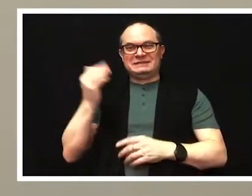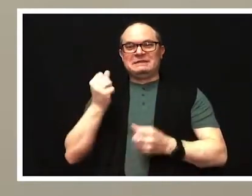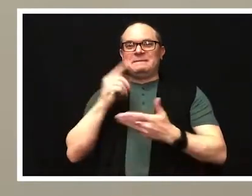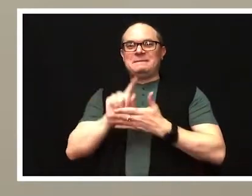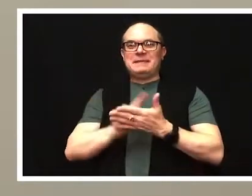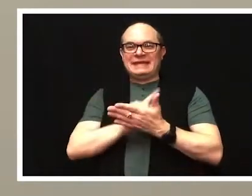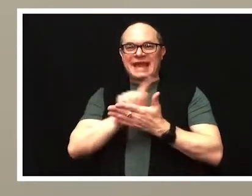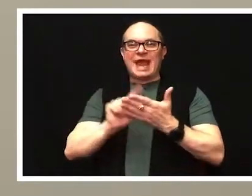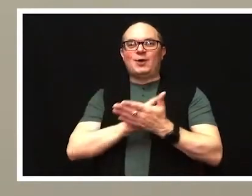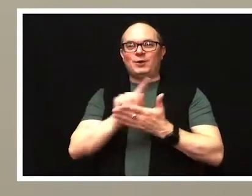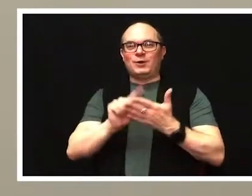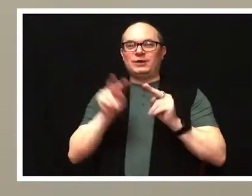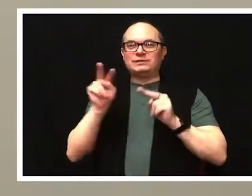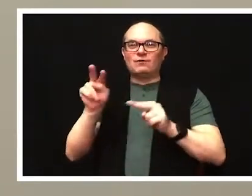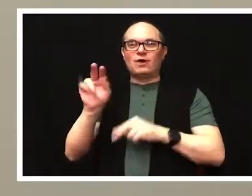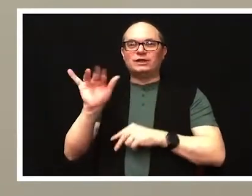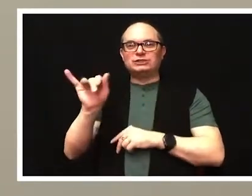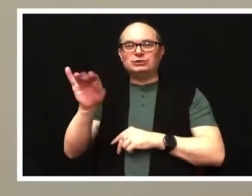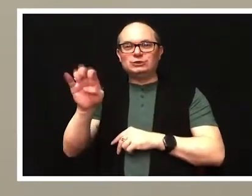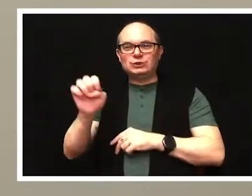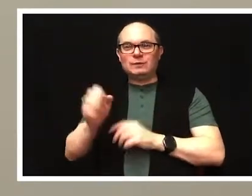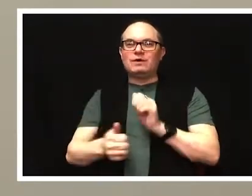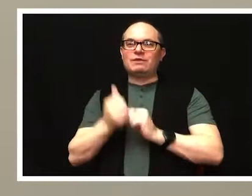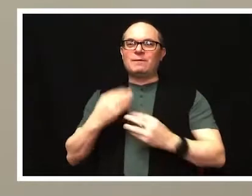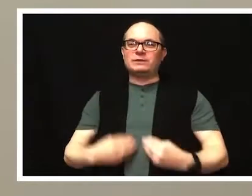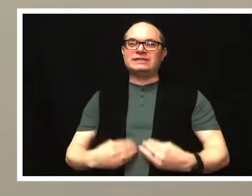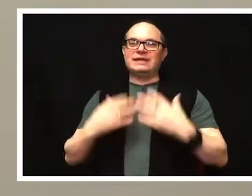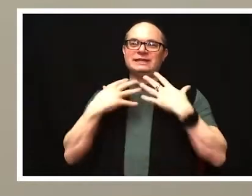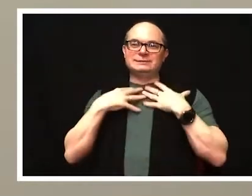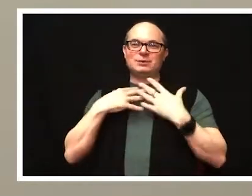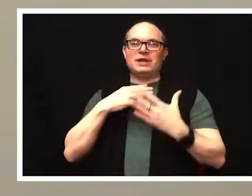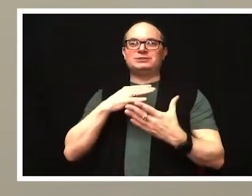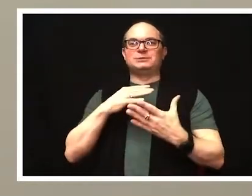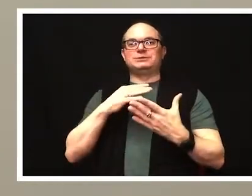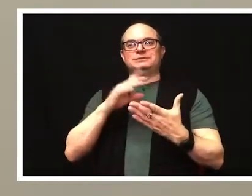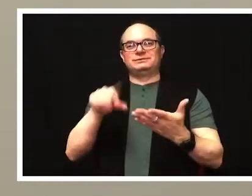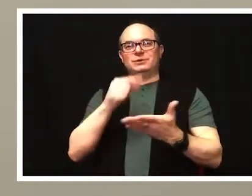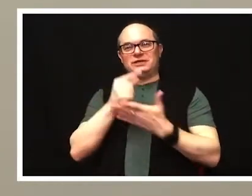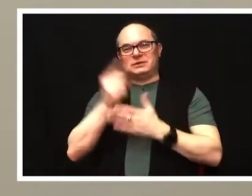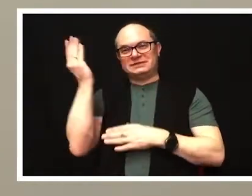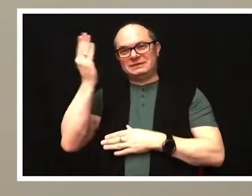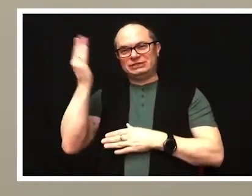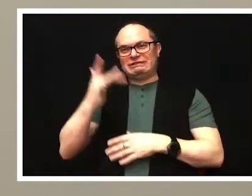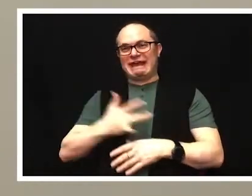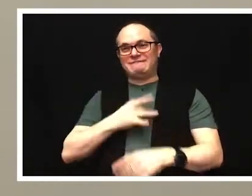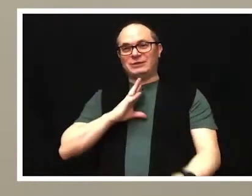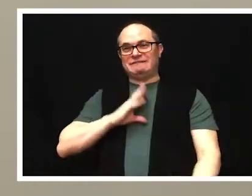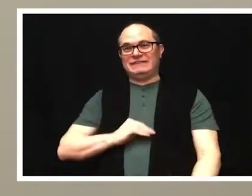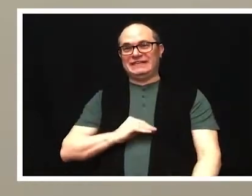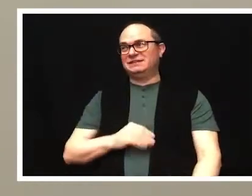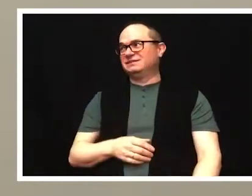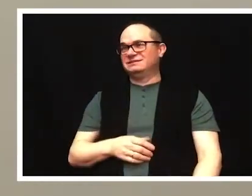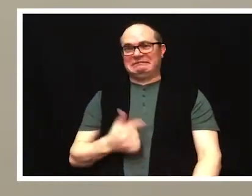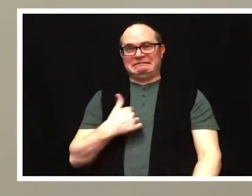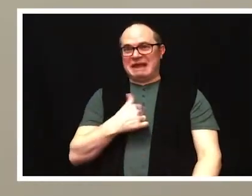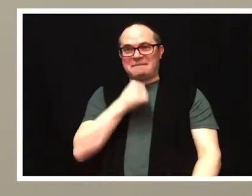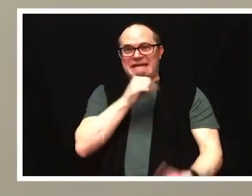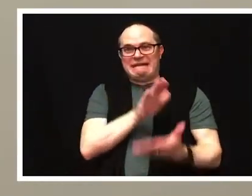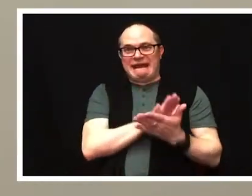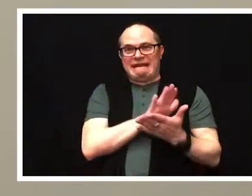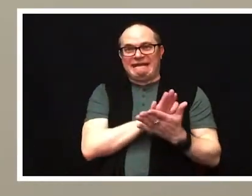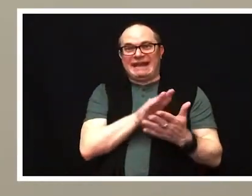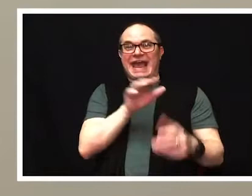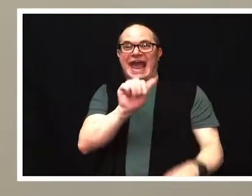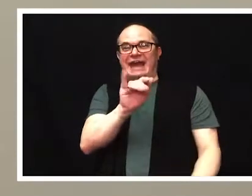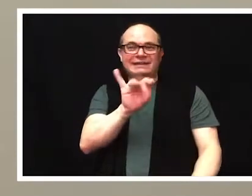After countless hours of watching YouTube videos of the most inspirational commencement speeches, I felt defeated because I'm no scholar,